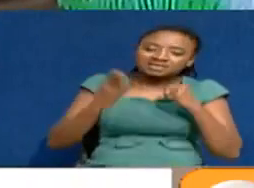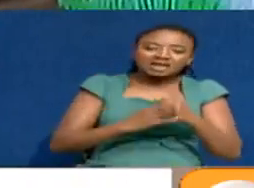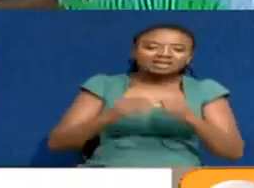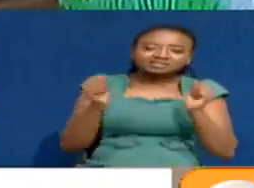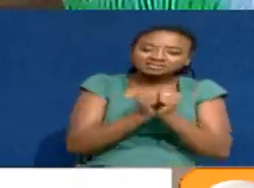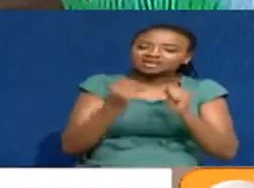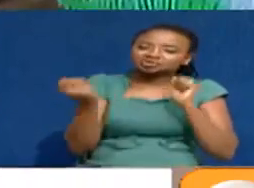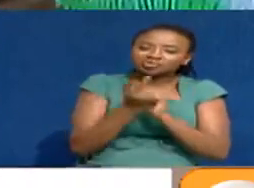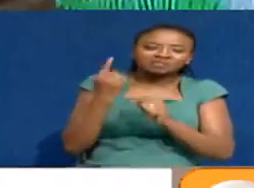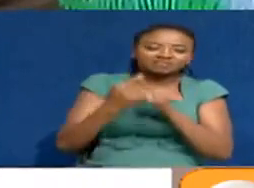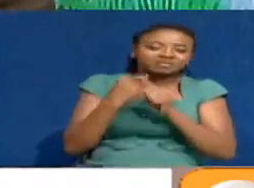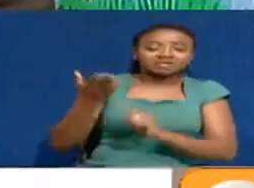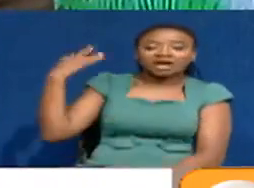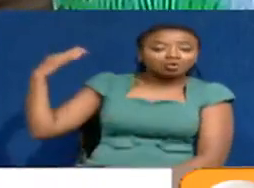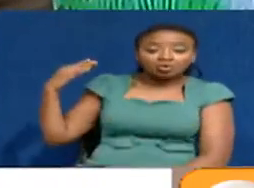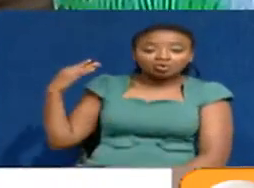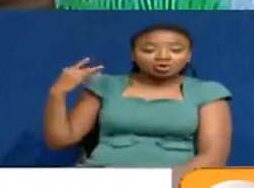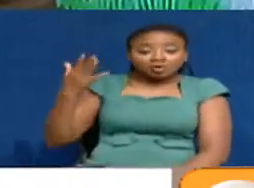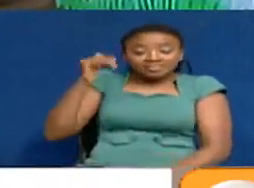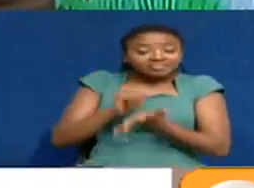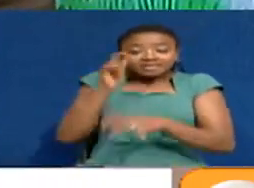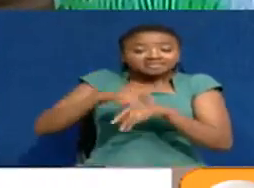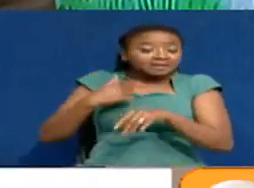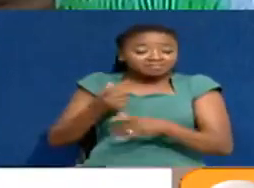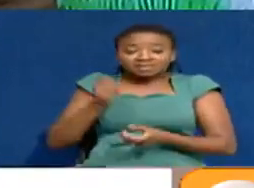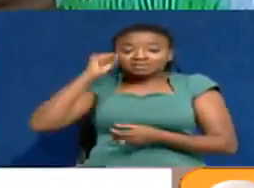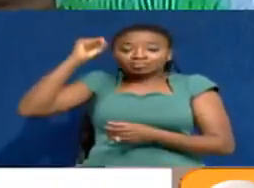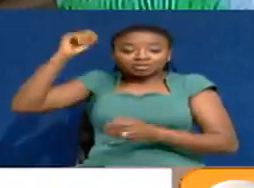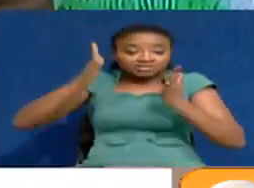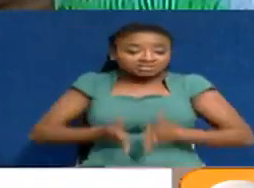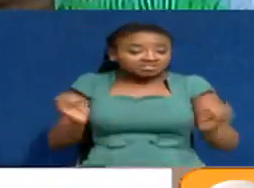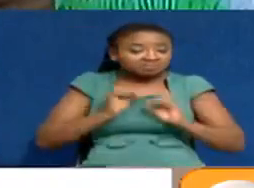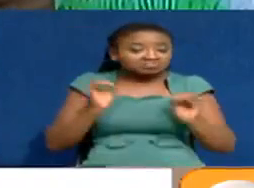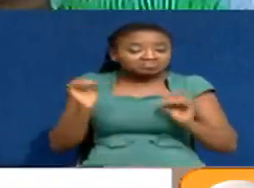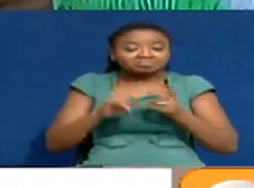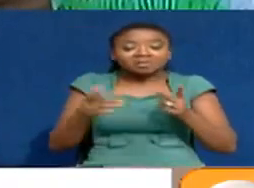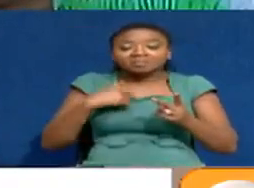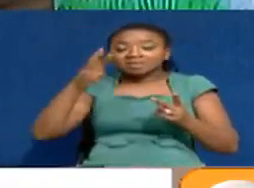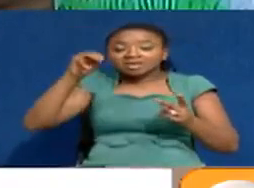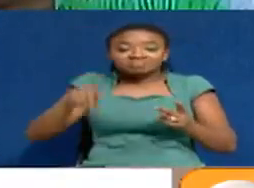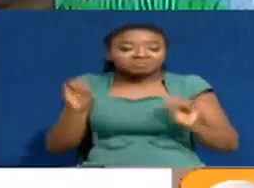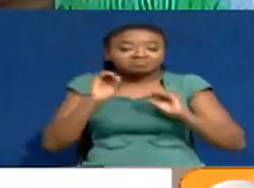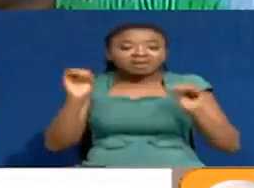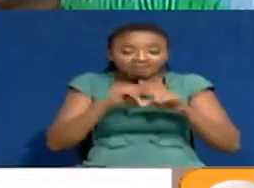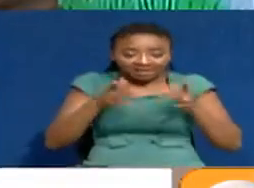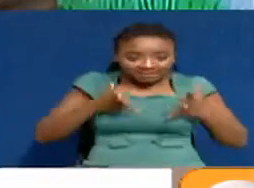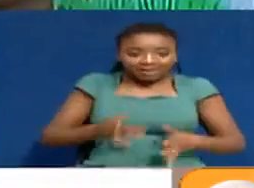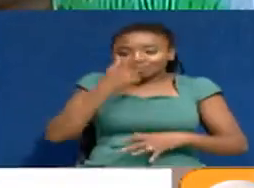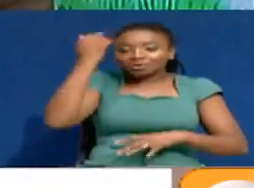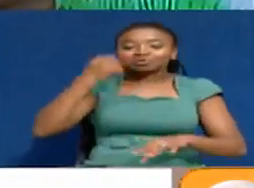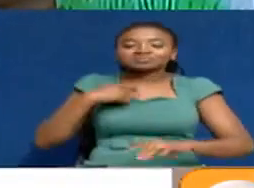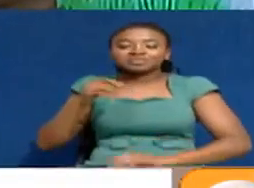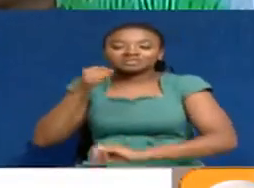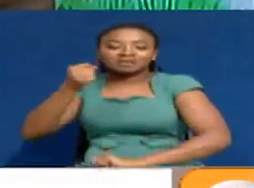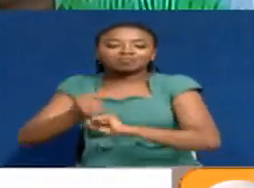ago, nobody then was asking me a question. Until when I was called and intimidated to abandon William Ruto, or I'll see what will